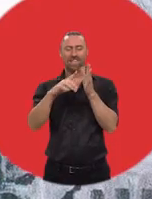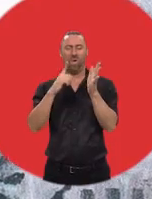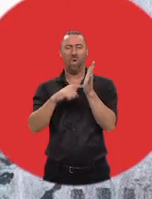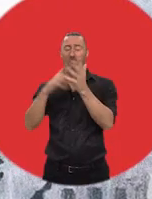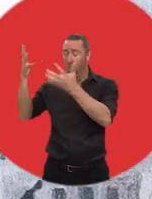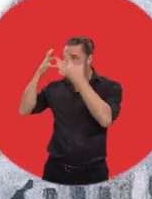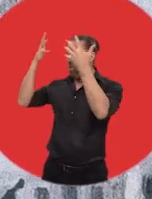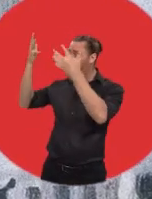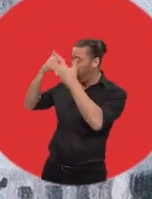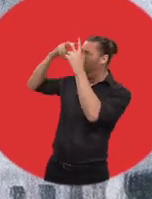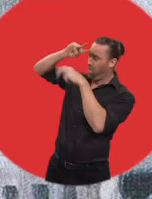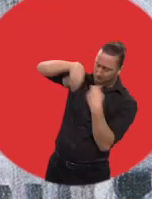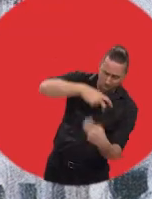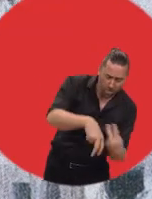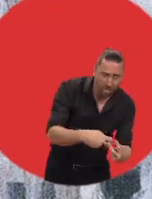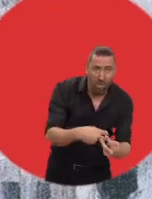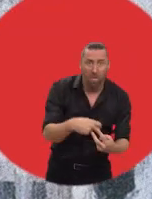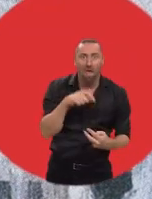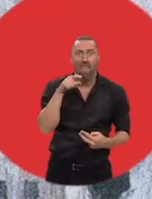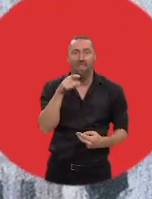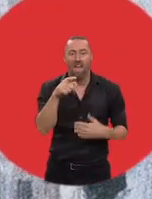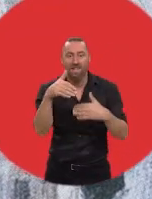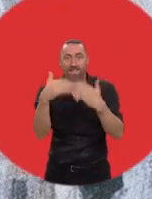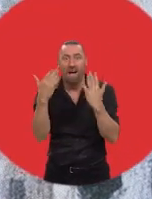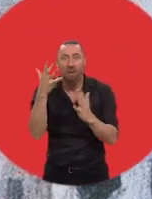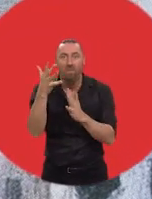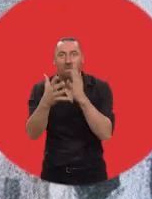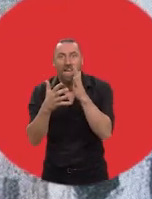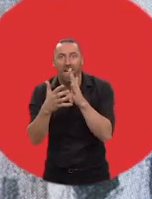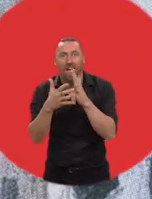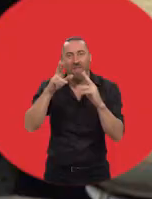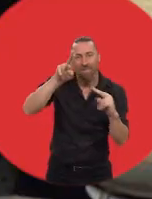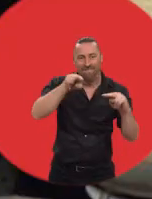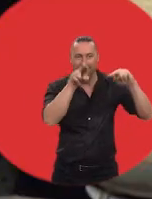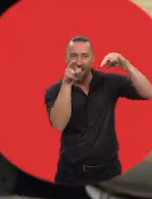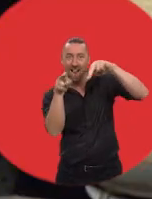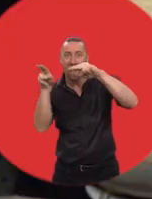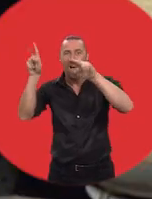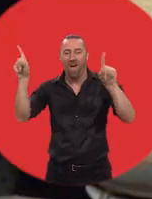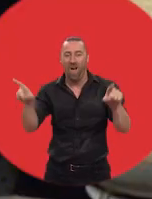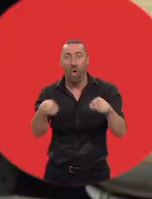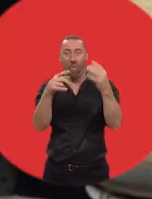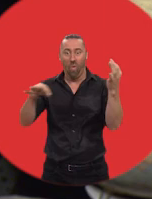It's always a day like this when the Flying Orchestra blows into town.